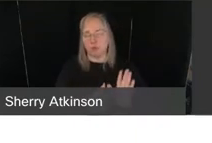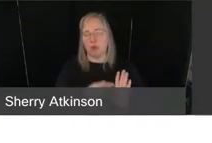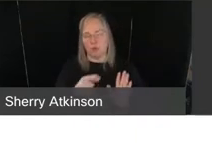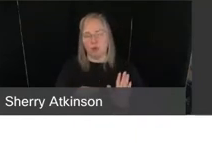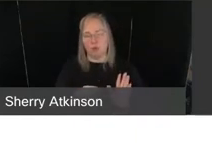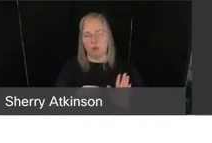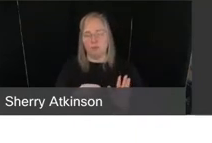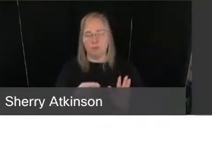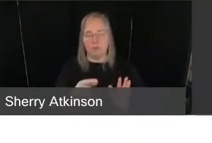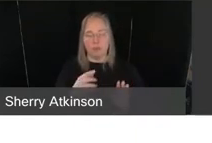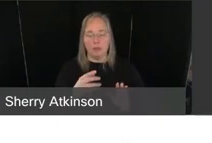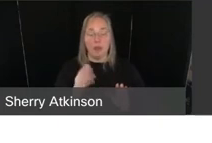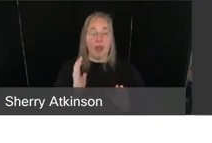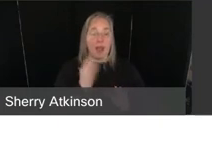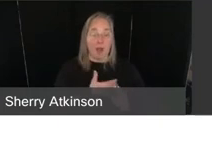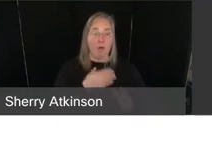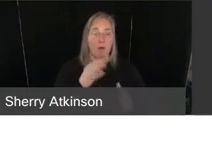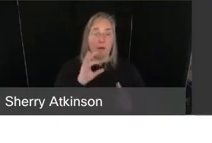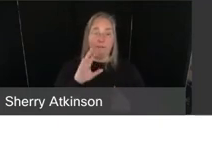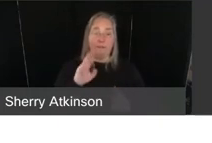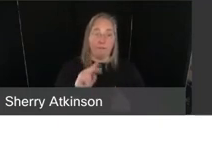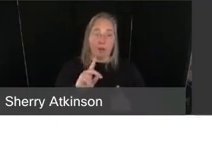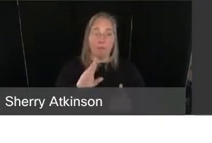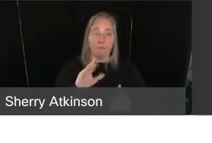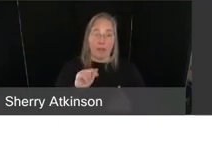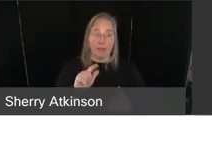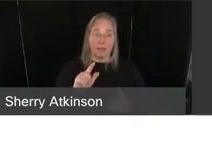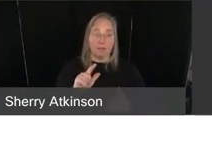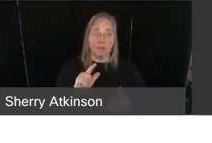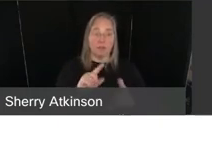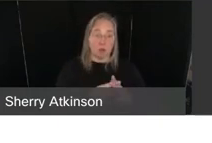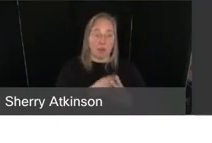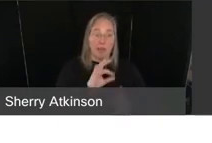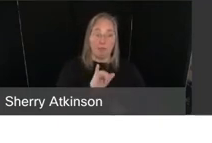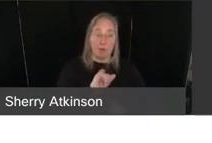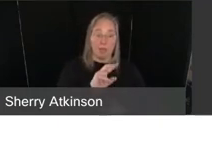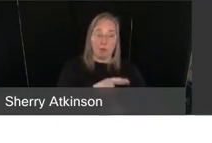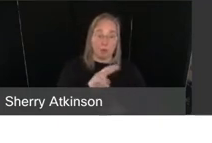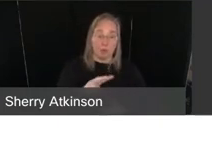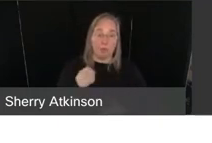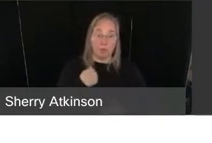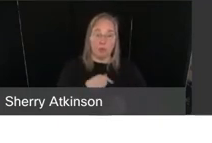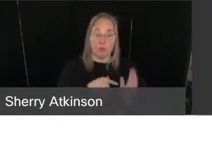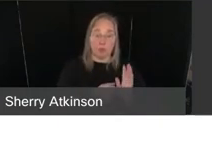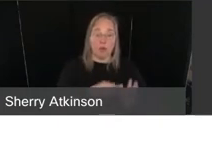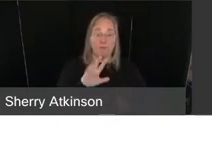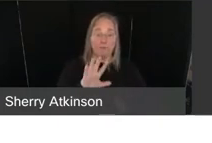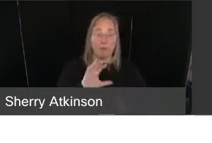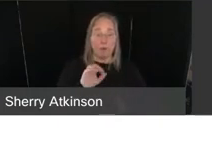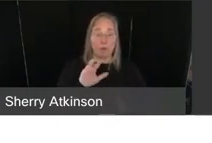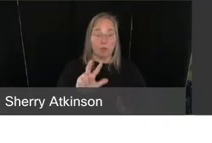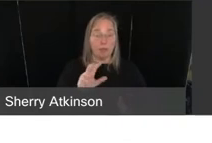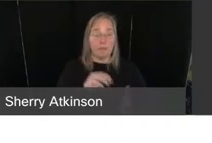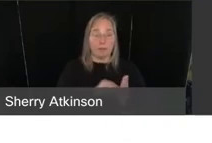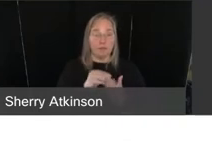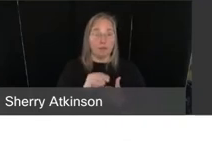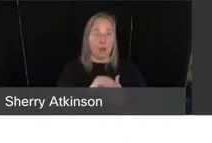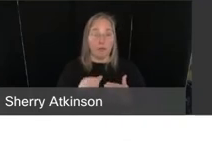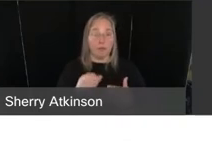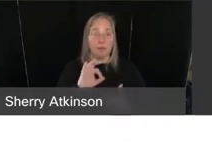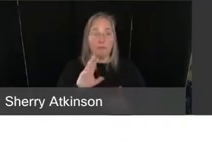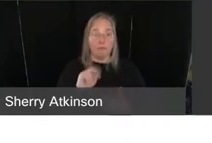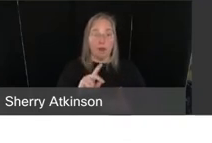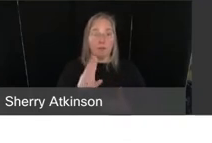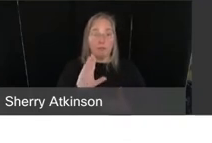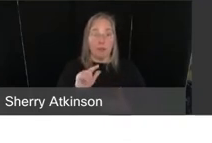that our fund balance starts in FY22. We're showing a $5.3 million fund balance. It goes